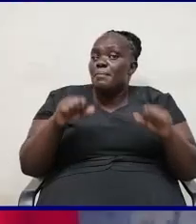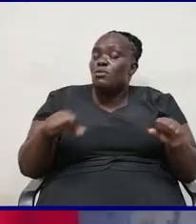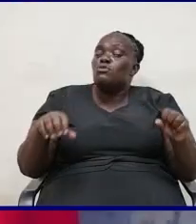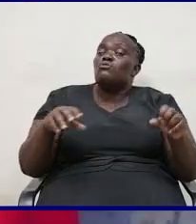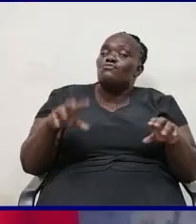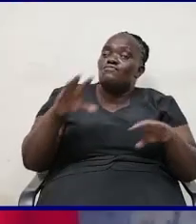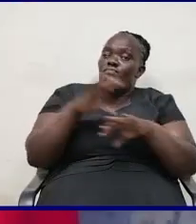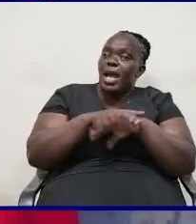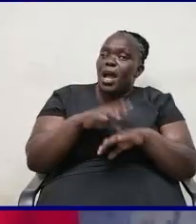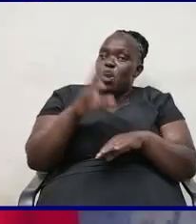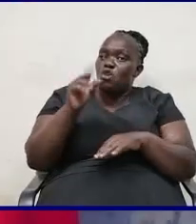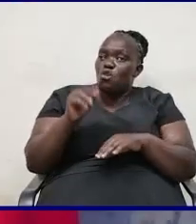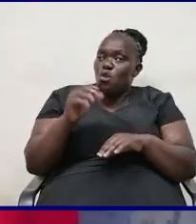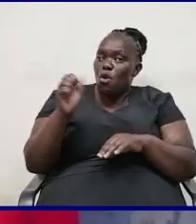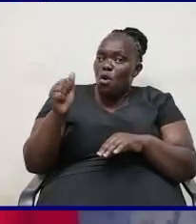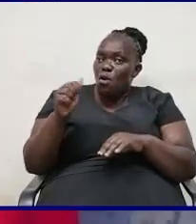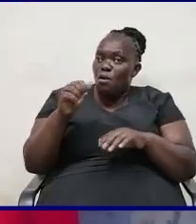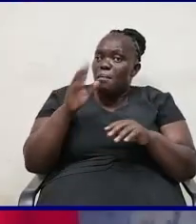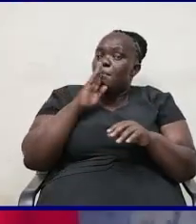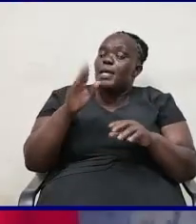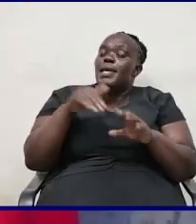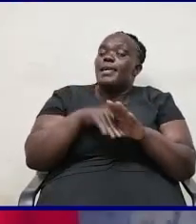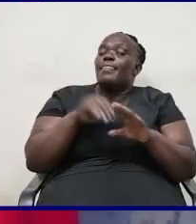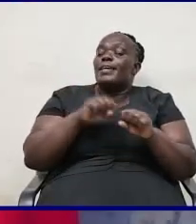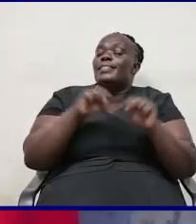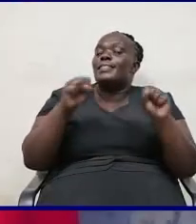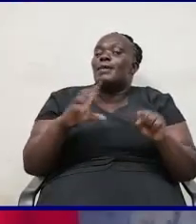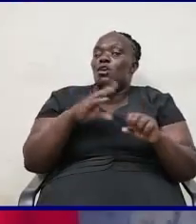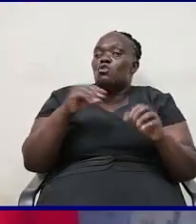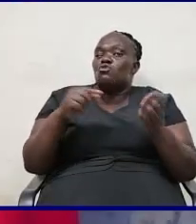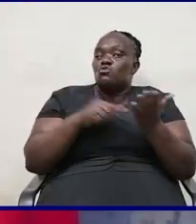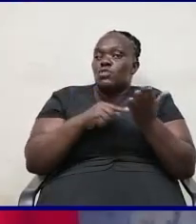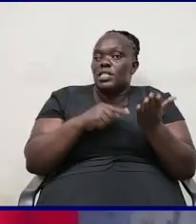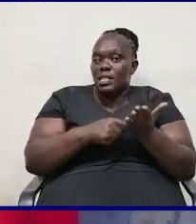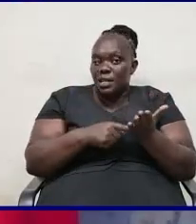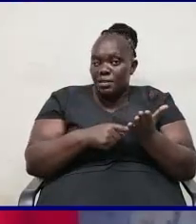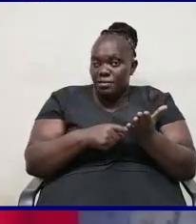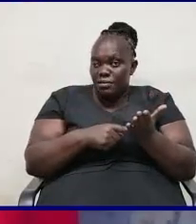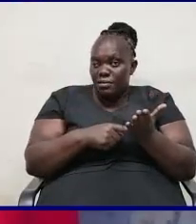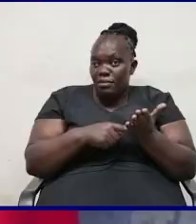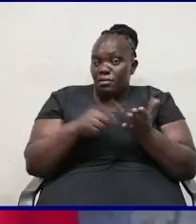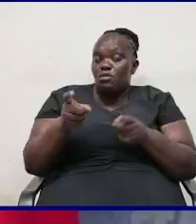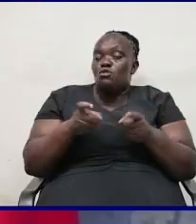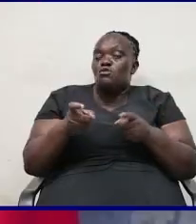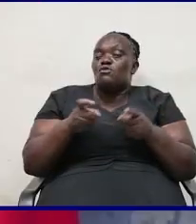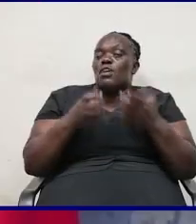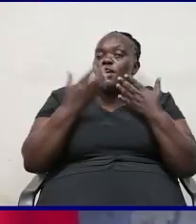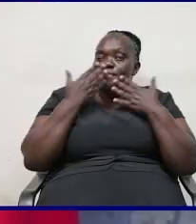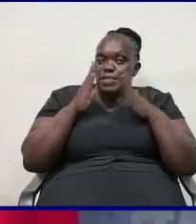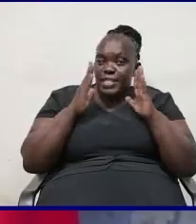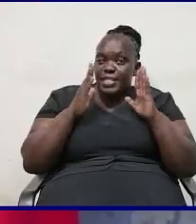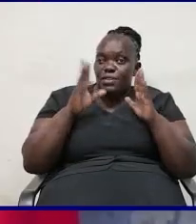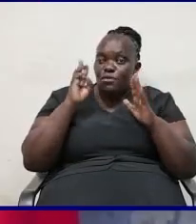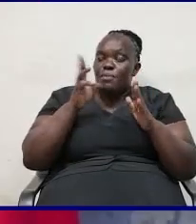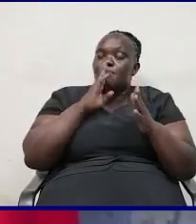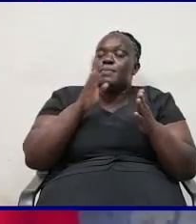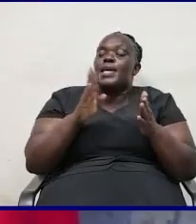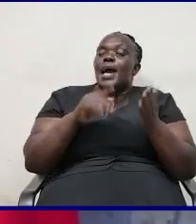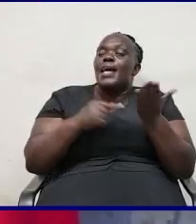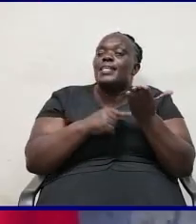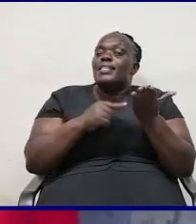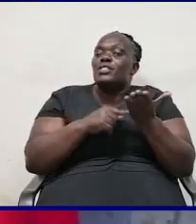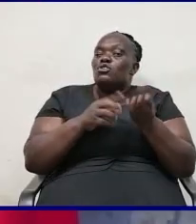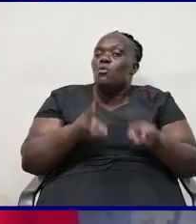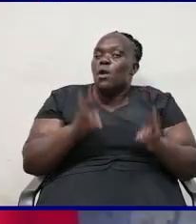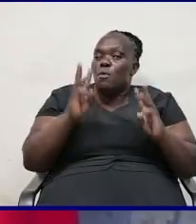So no Airbnb will operate without being in the system. We're going to digitize. Once the regulations are completed, there will be a digital way that